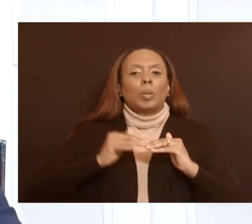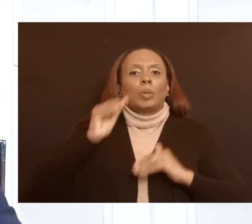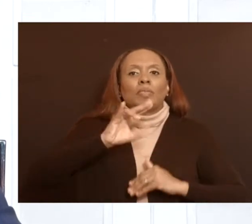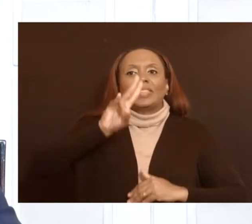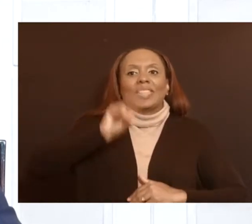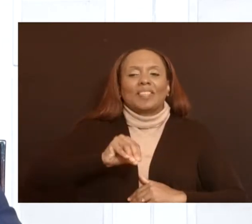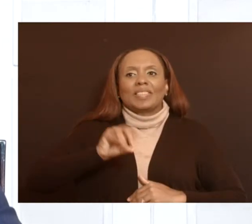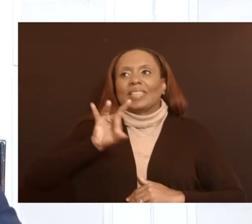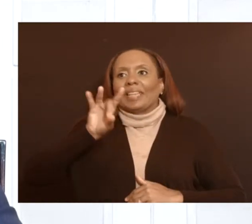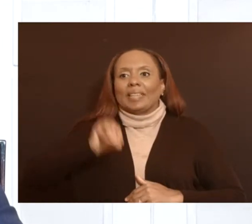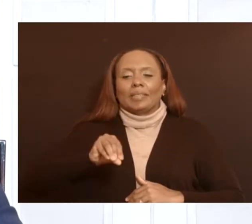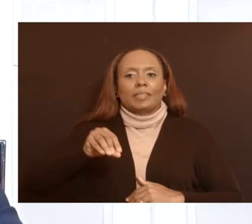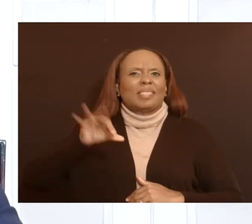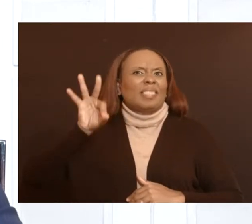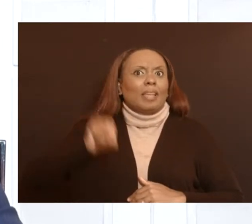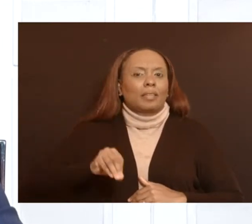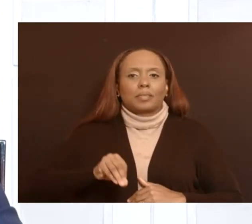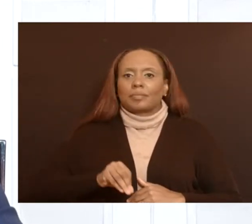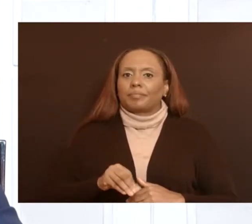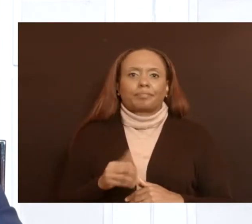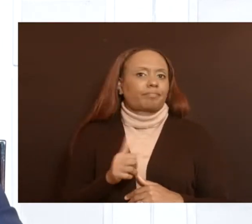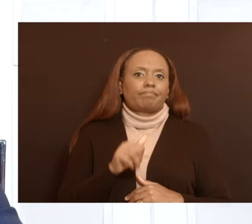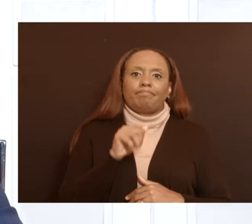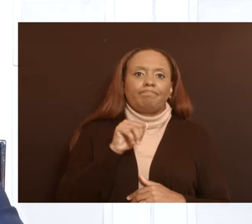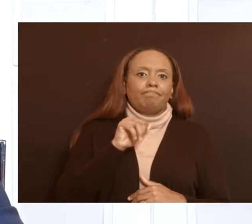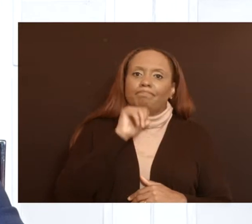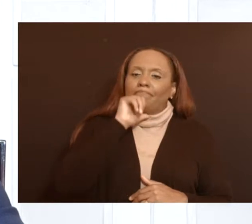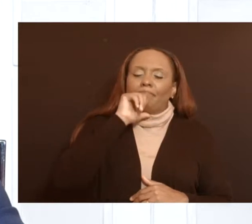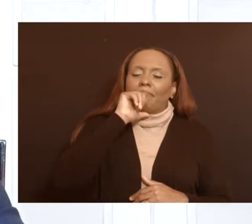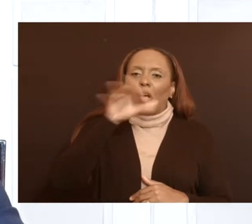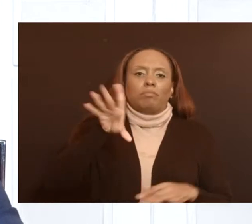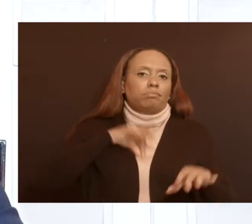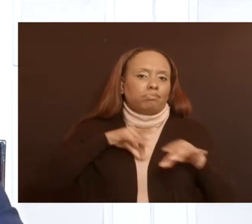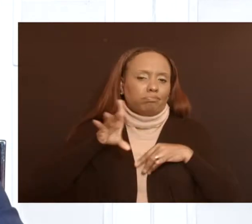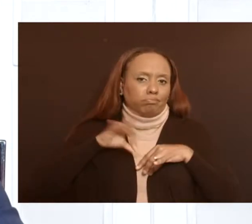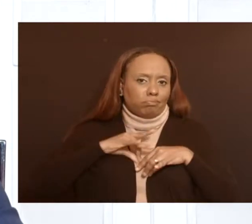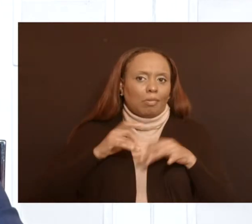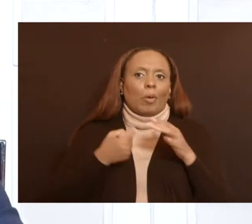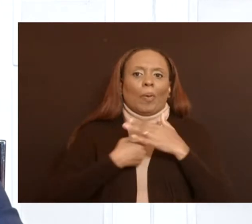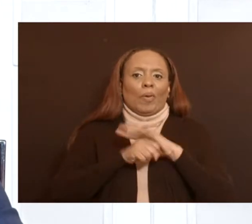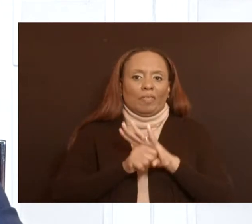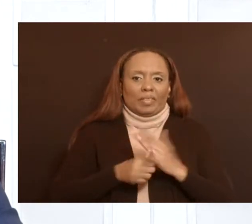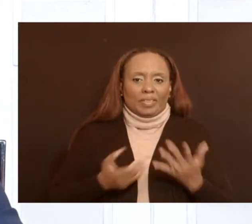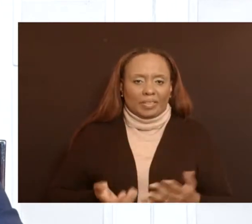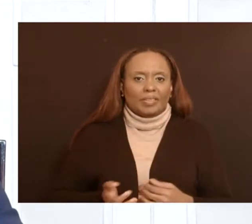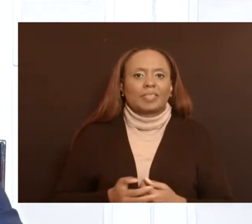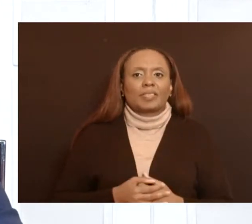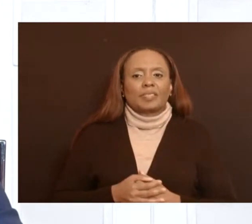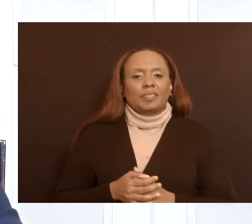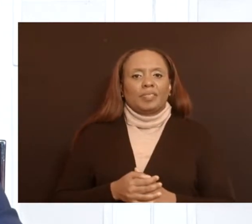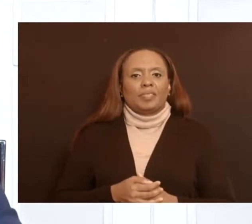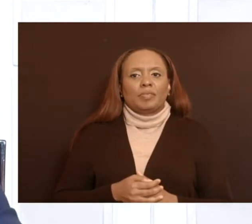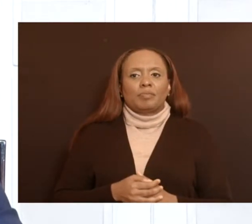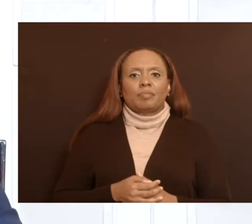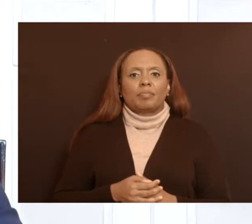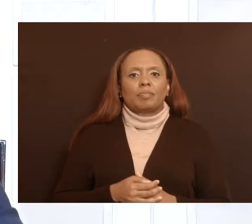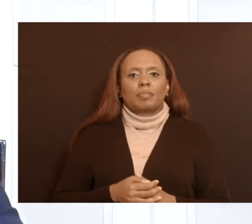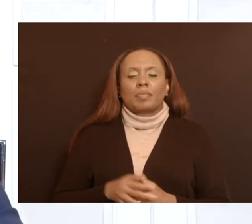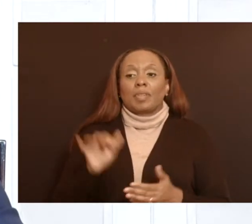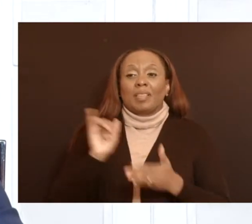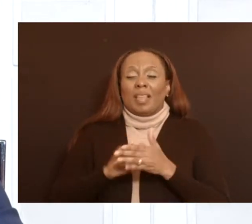brilliant decision that was made, certainly, to try to get that population. That is the population that is